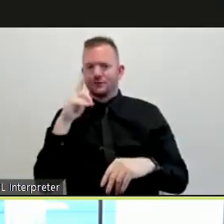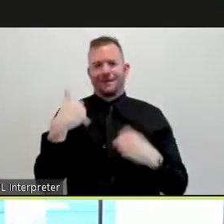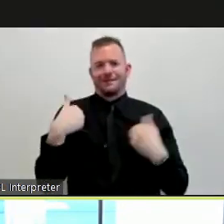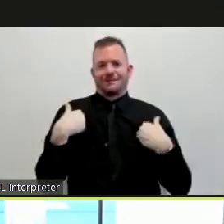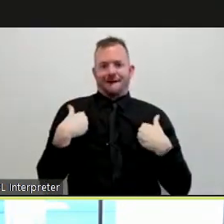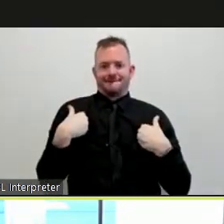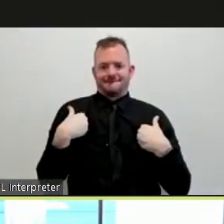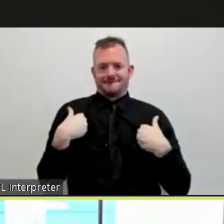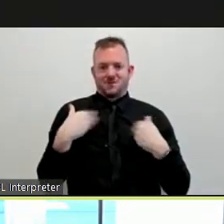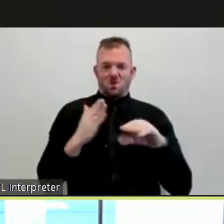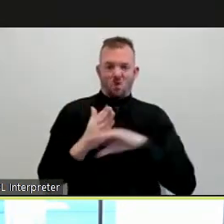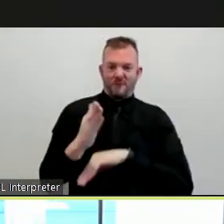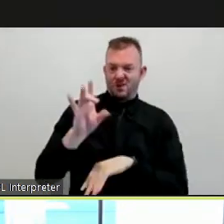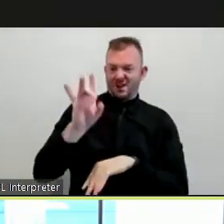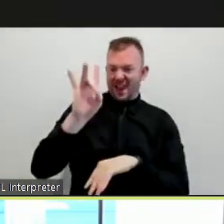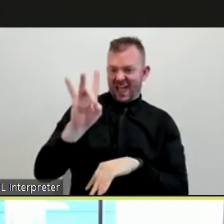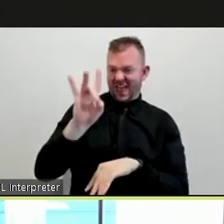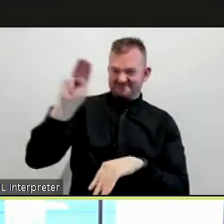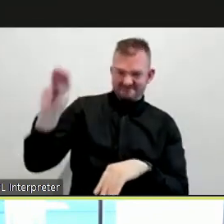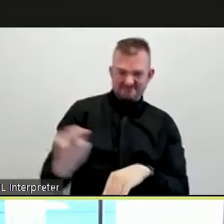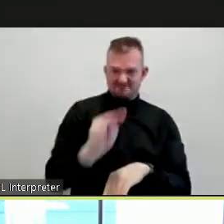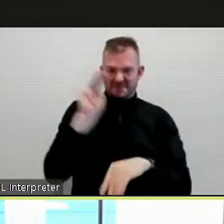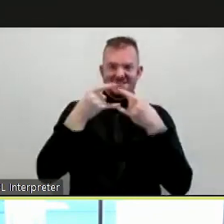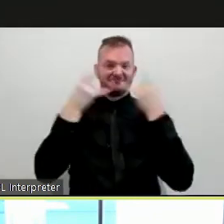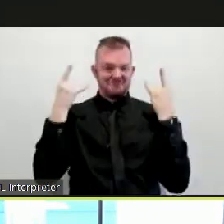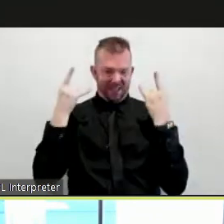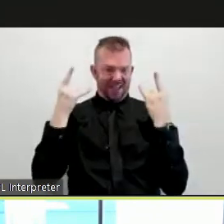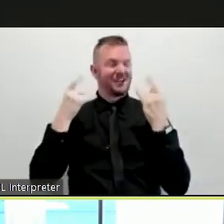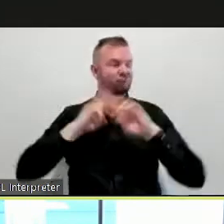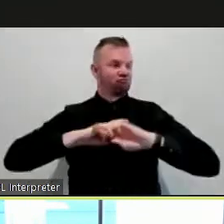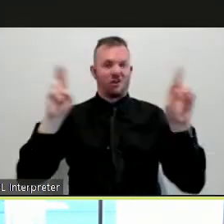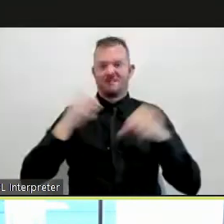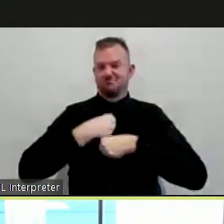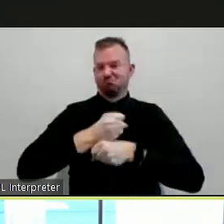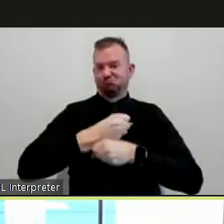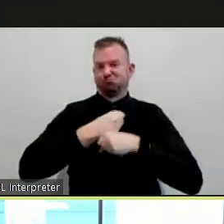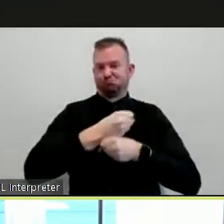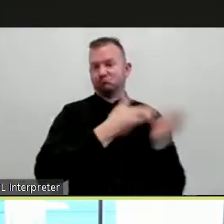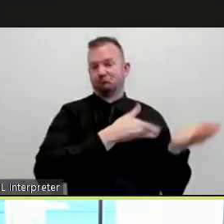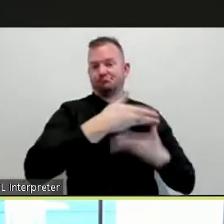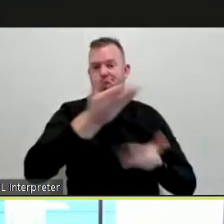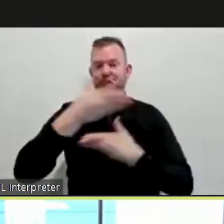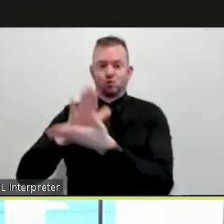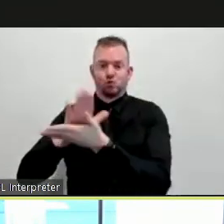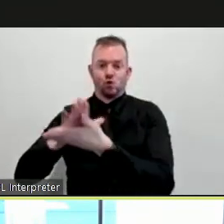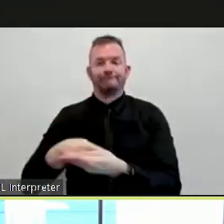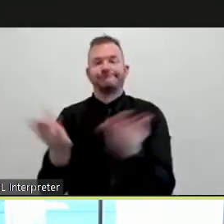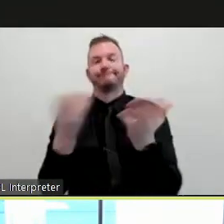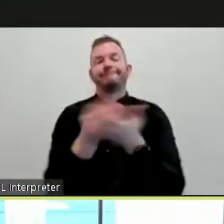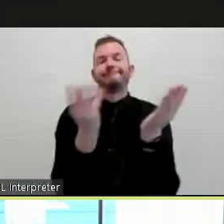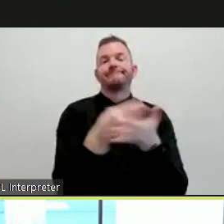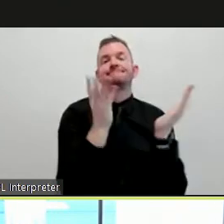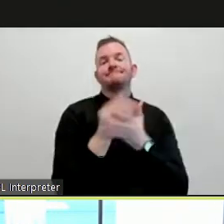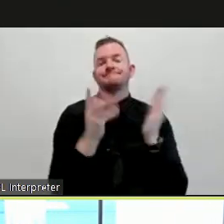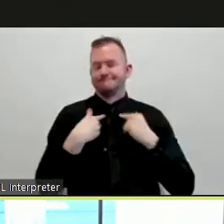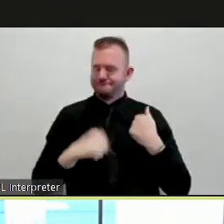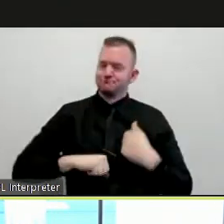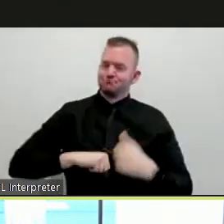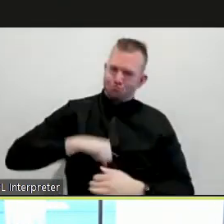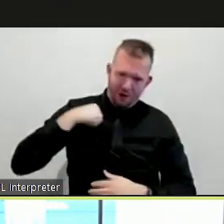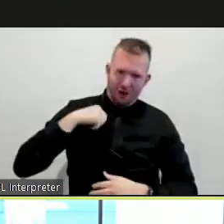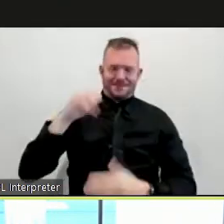8 million masks delivered to schools. So we're very proud of that program, and we'll be continuing that